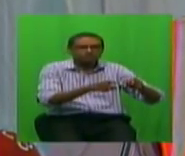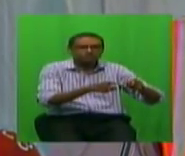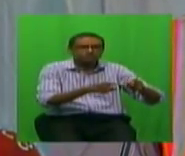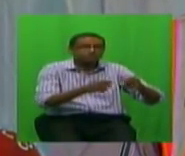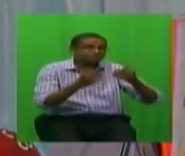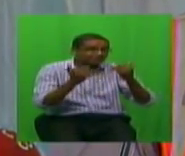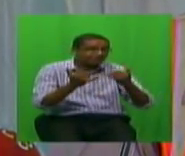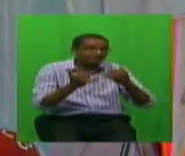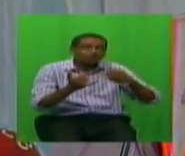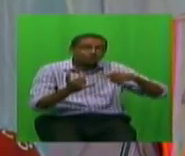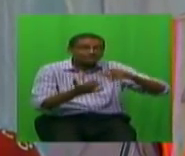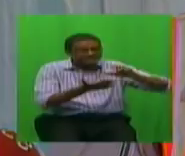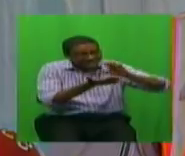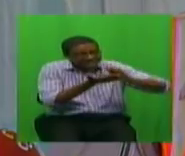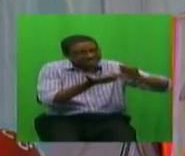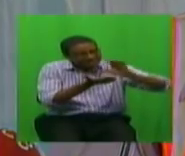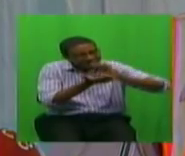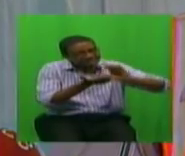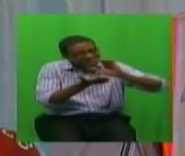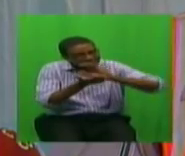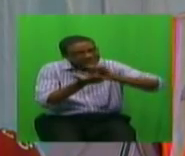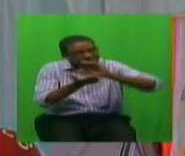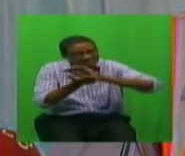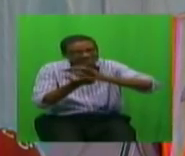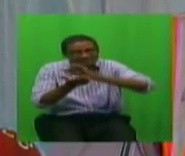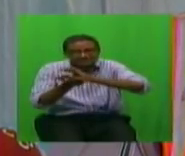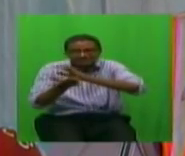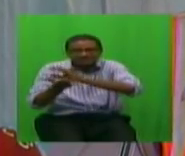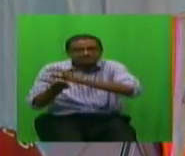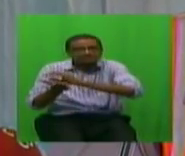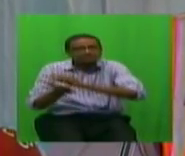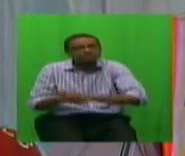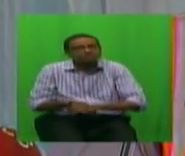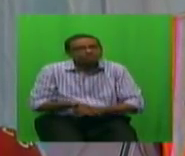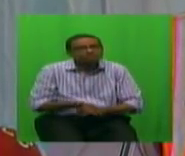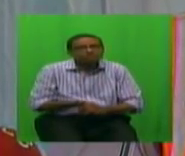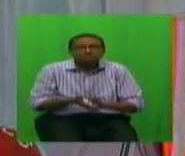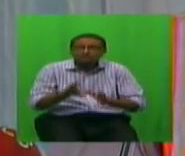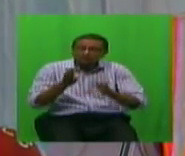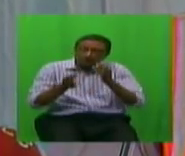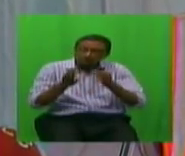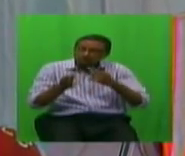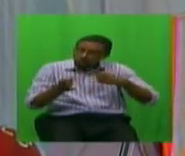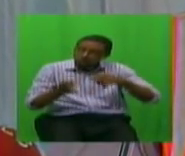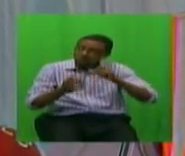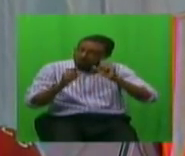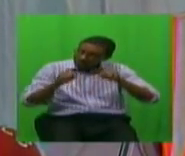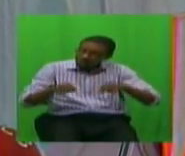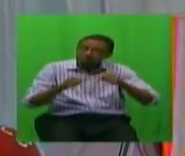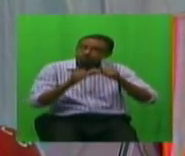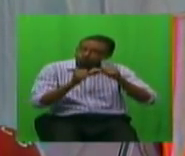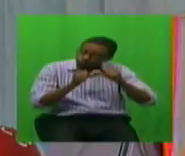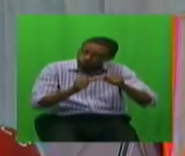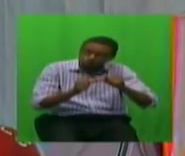we could continue this drive and this national patriotism, I am sure within the next couple of